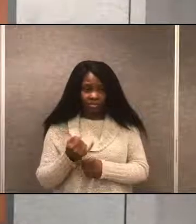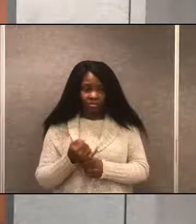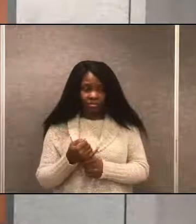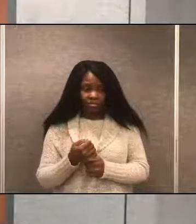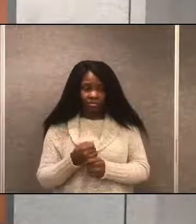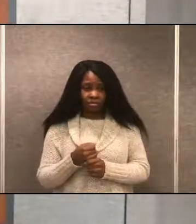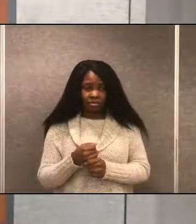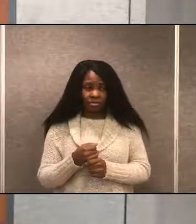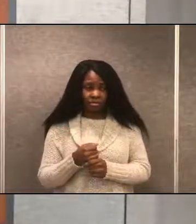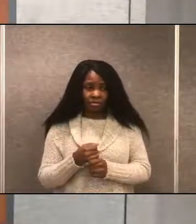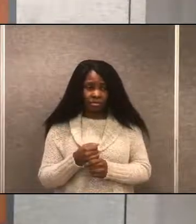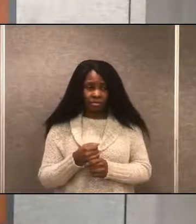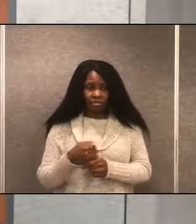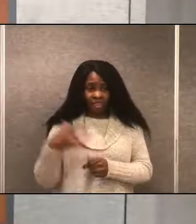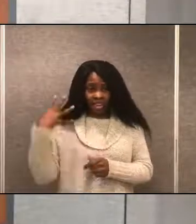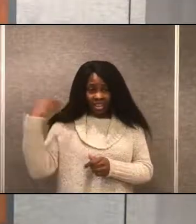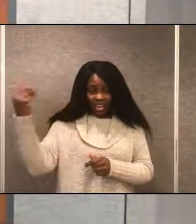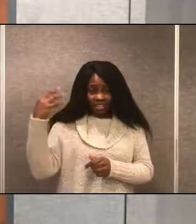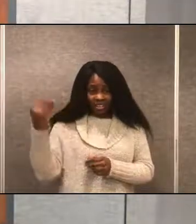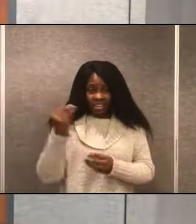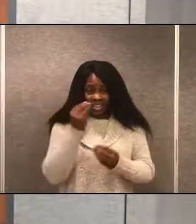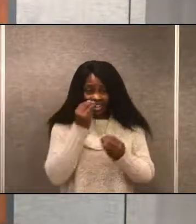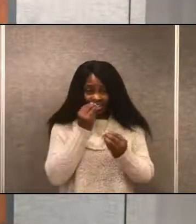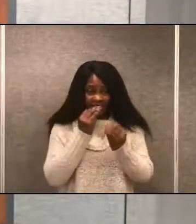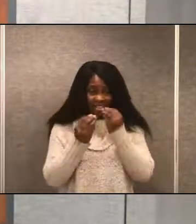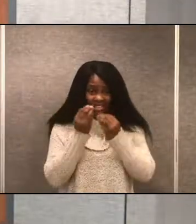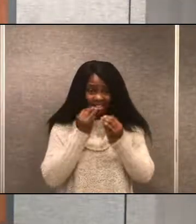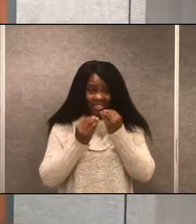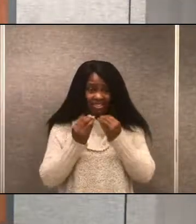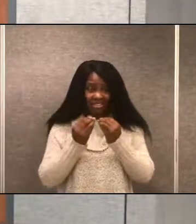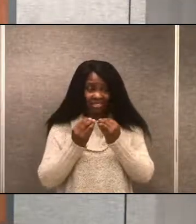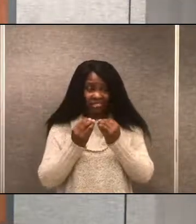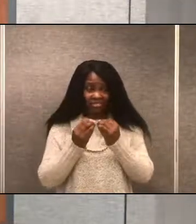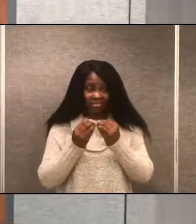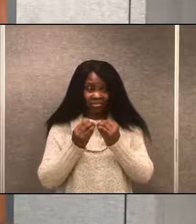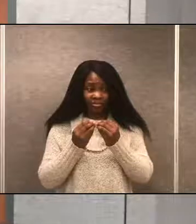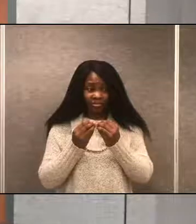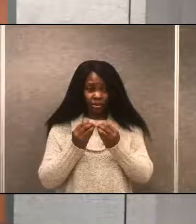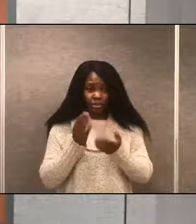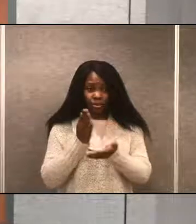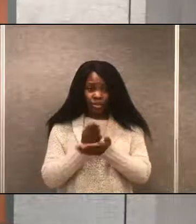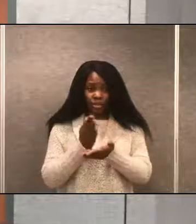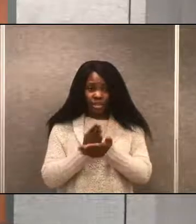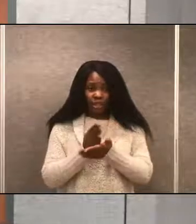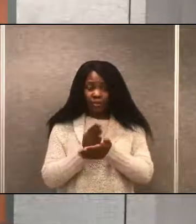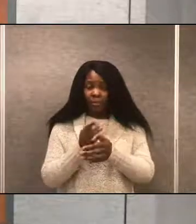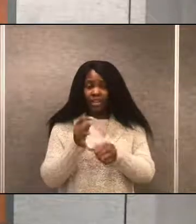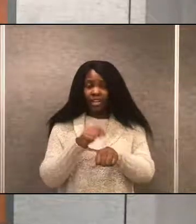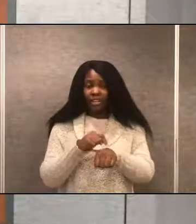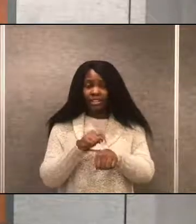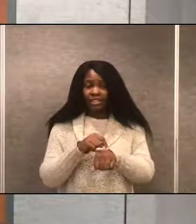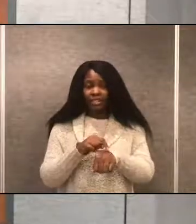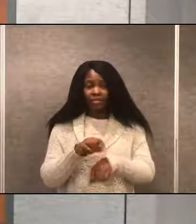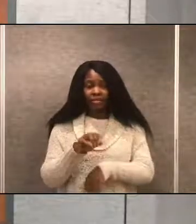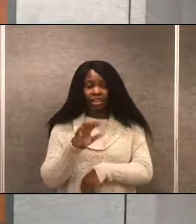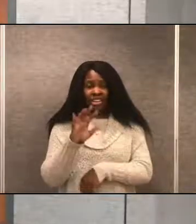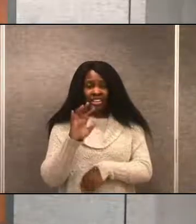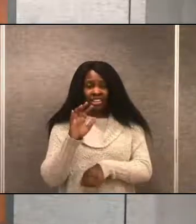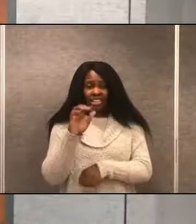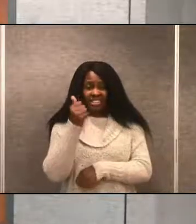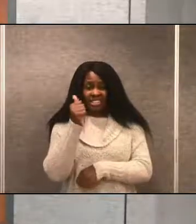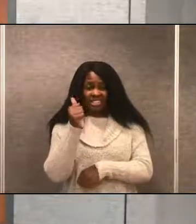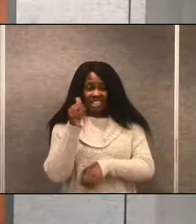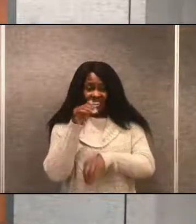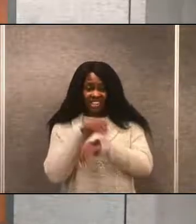No outdoor dining will cease between 10 p.m. and 5 a.m.